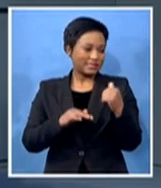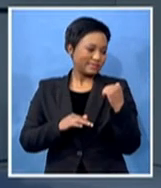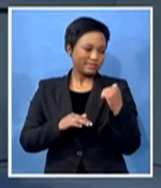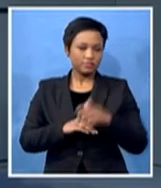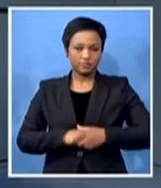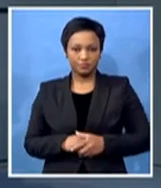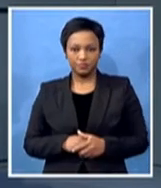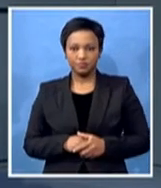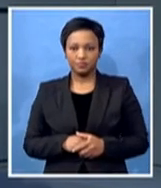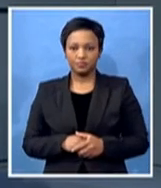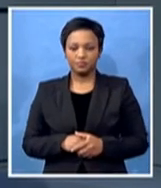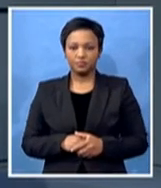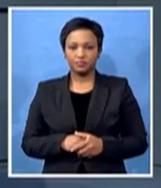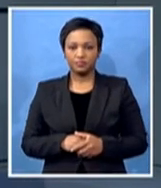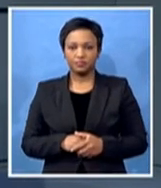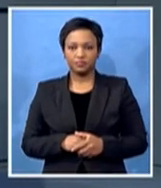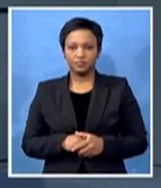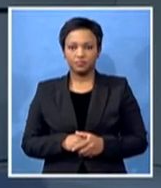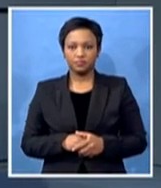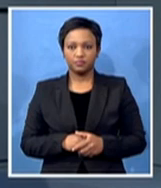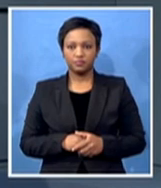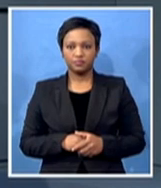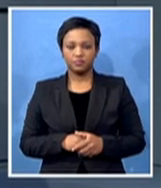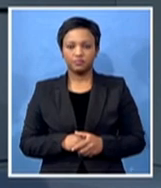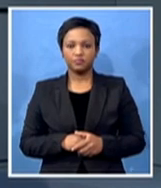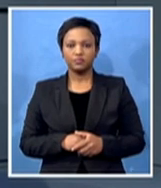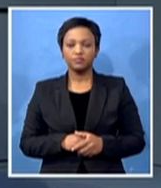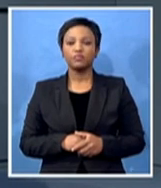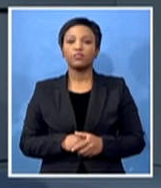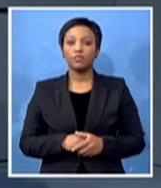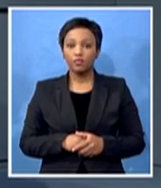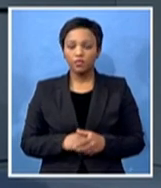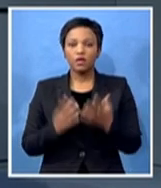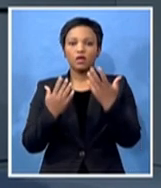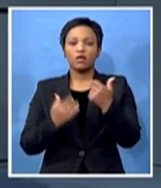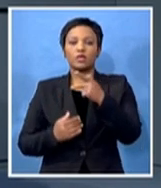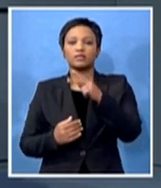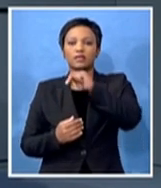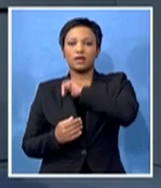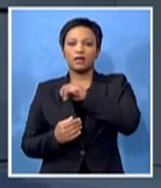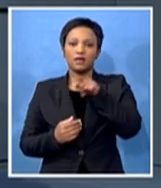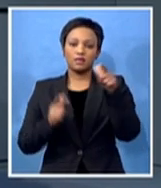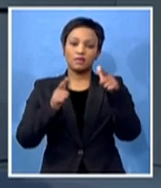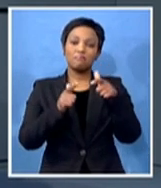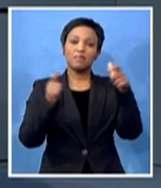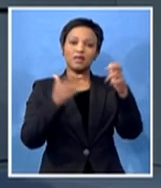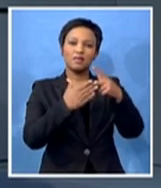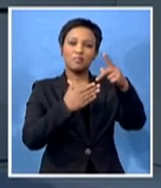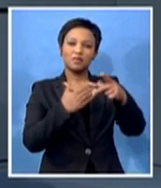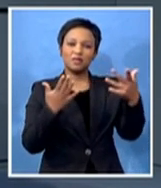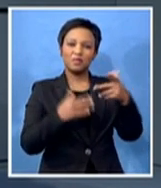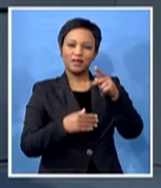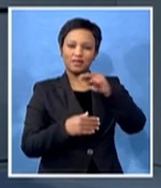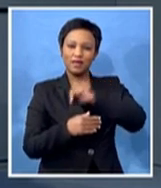All right, so I want to take you now to KwaZulu-Natal. One of the biggest COVID-19 projects in KwaZulu-Natal was the building of a